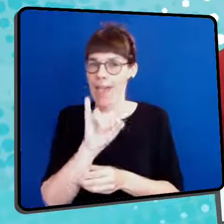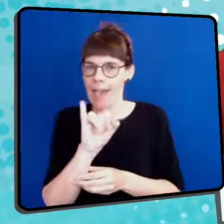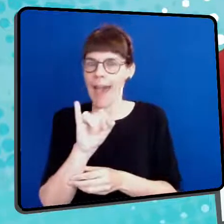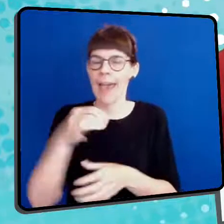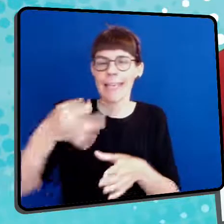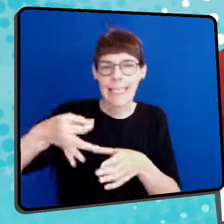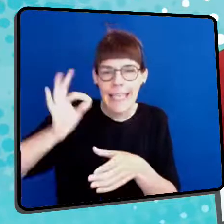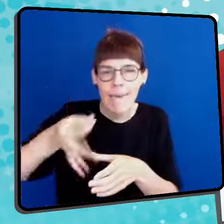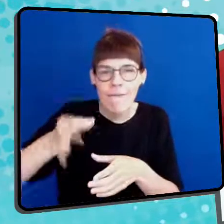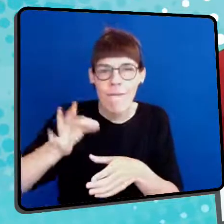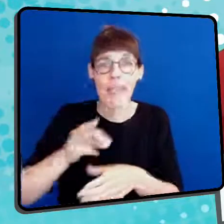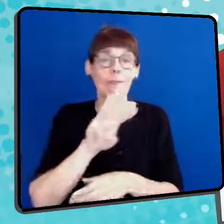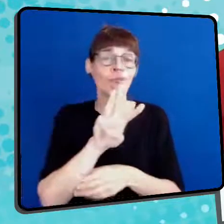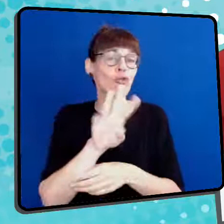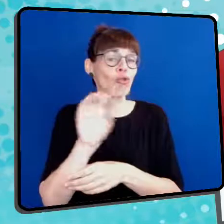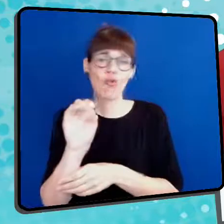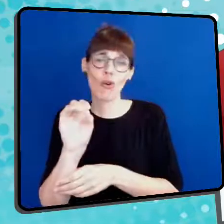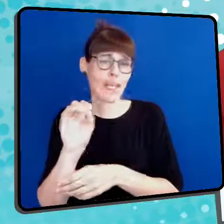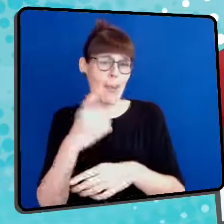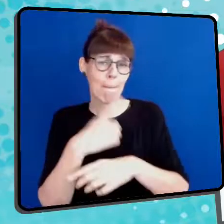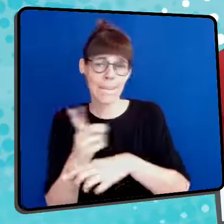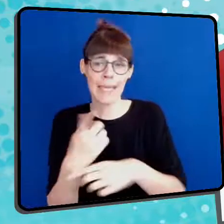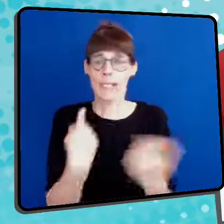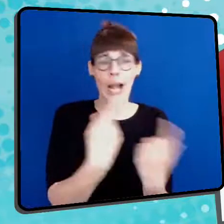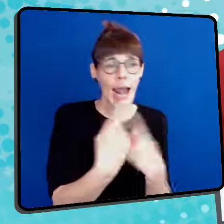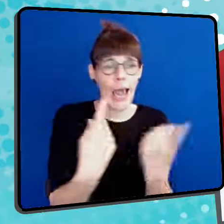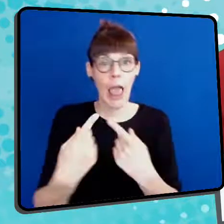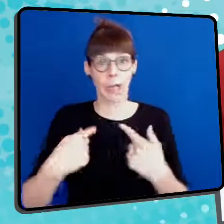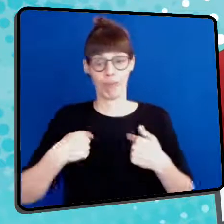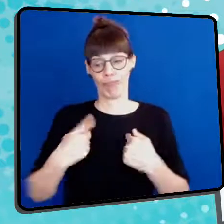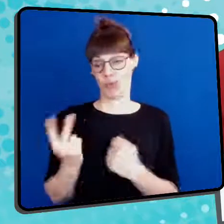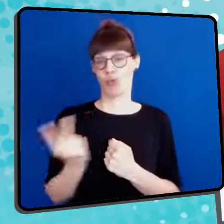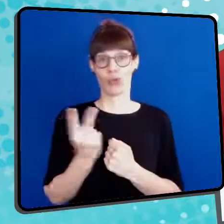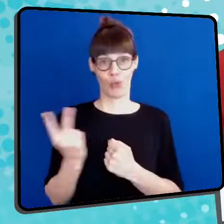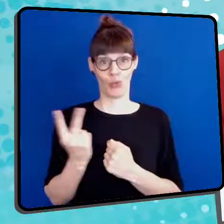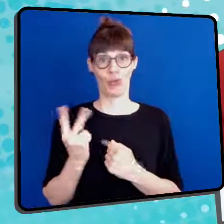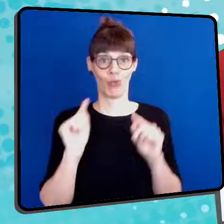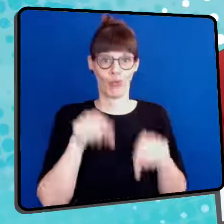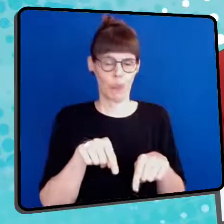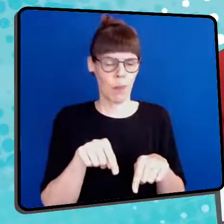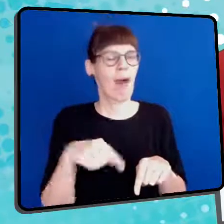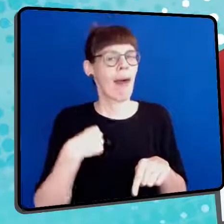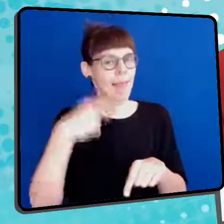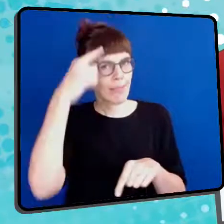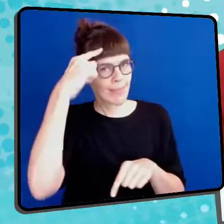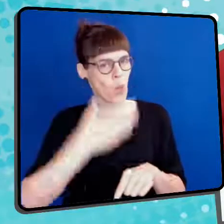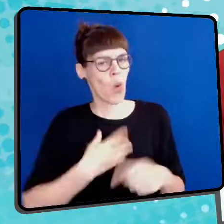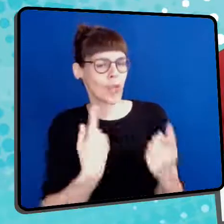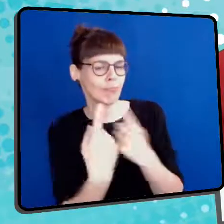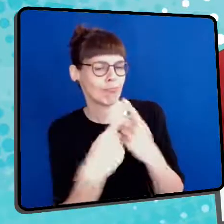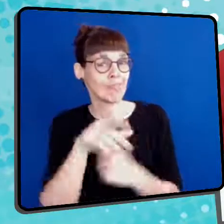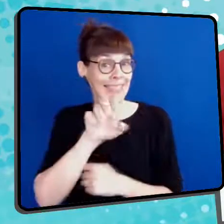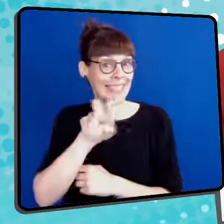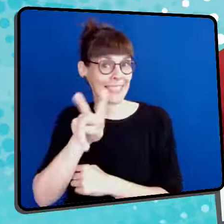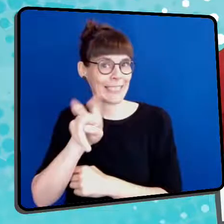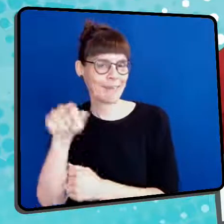for 30 minutes after the show. You can chat with myself and Henk, but you're probably going to want to speak with our guest today.